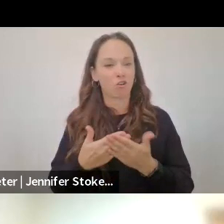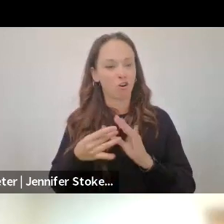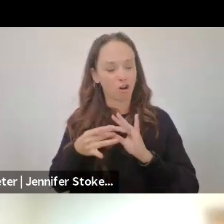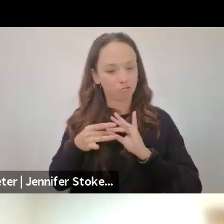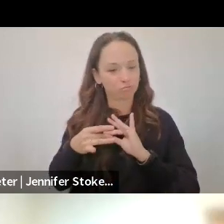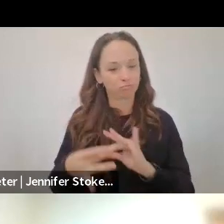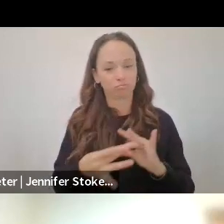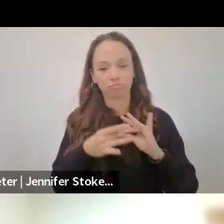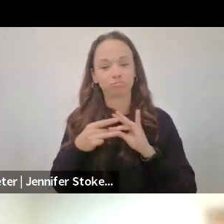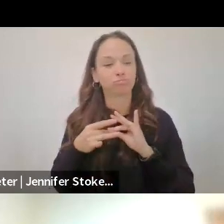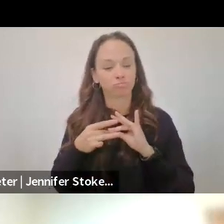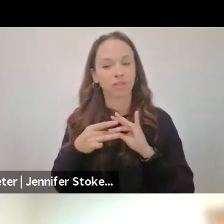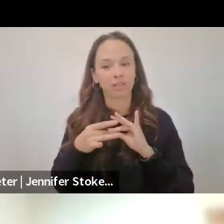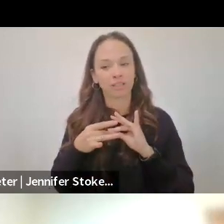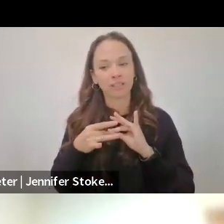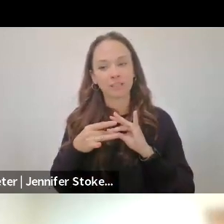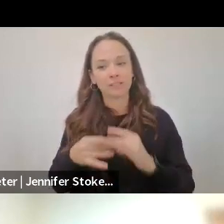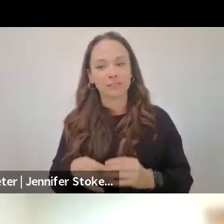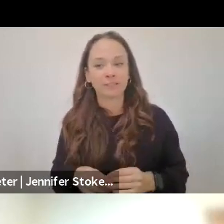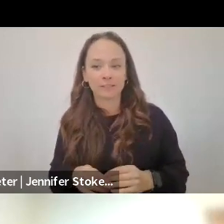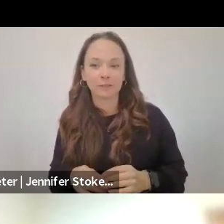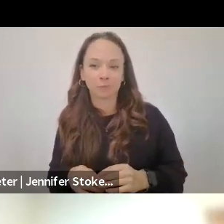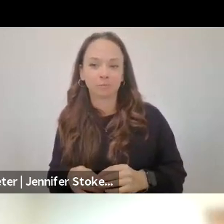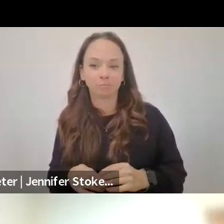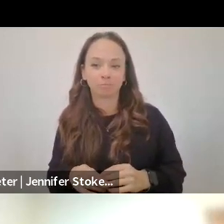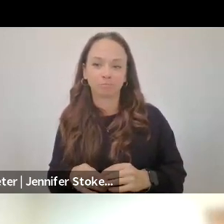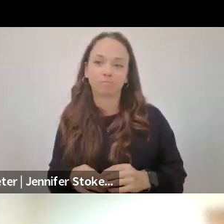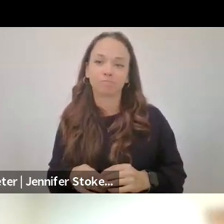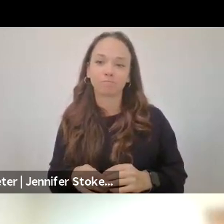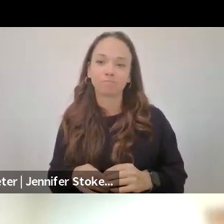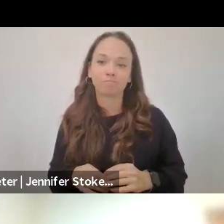comes together in the end. But